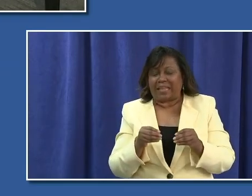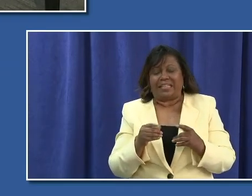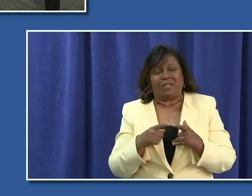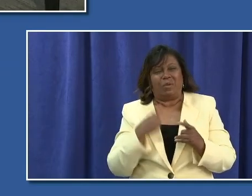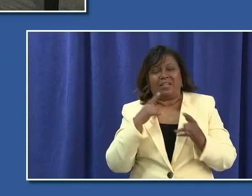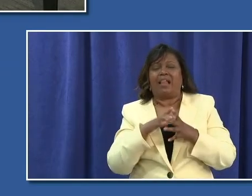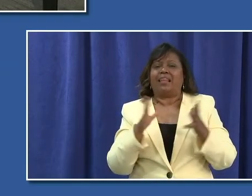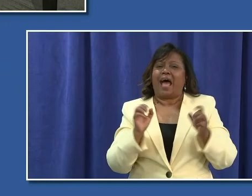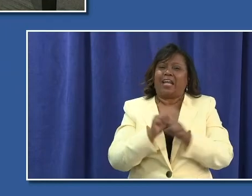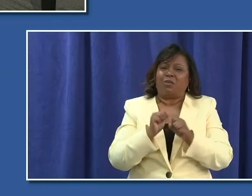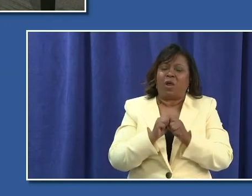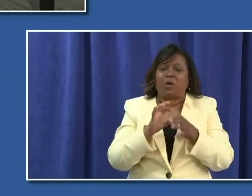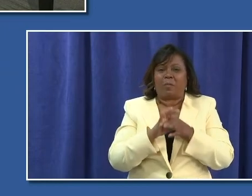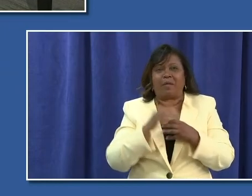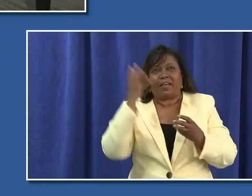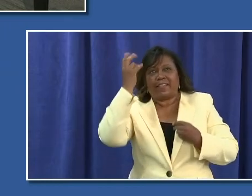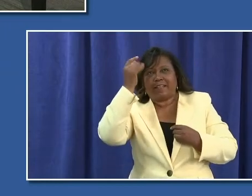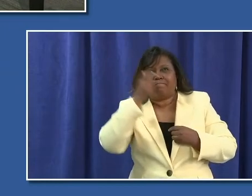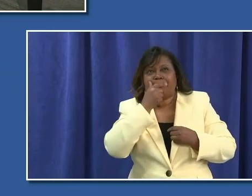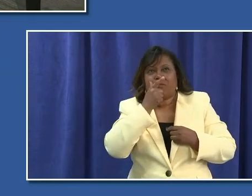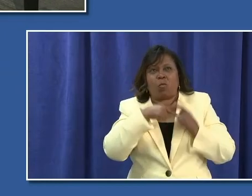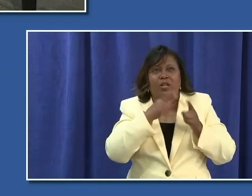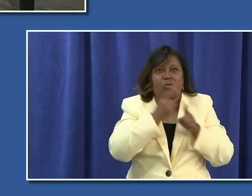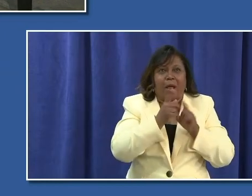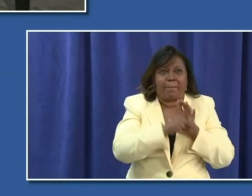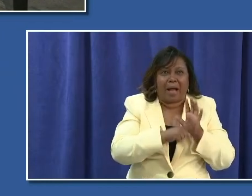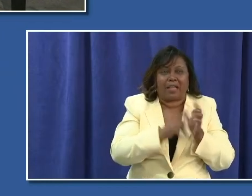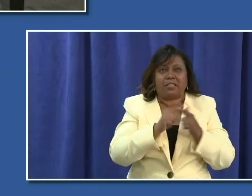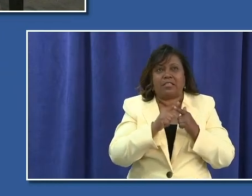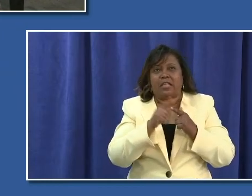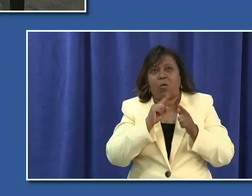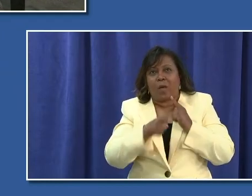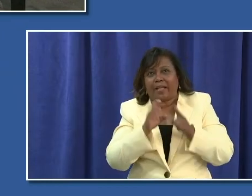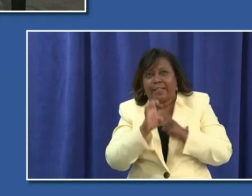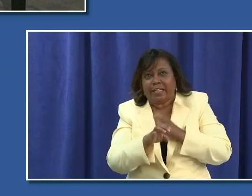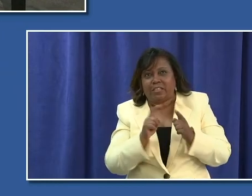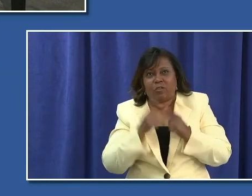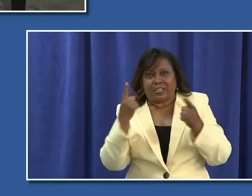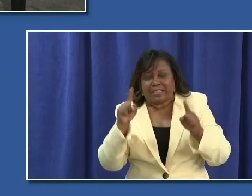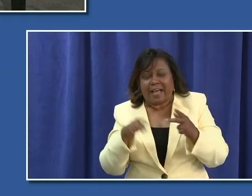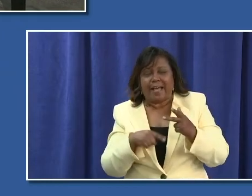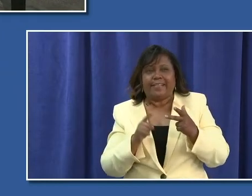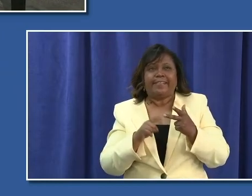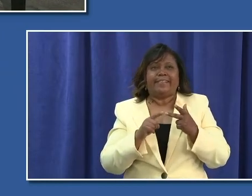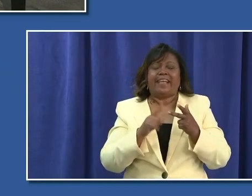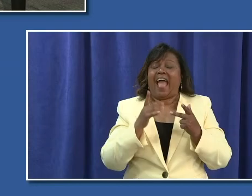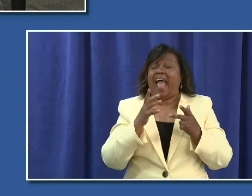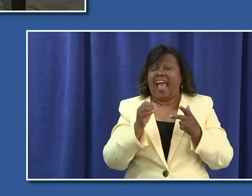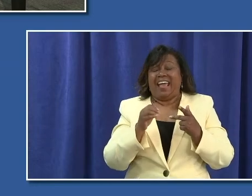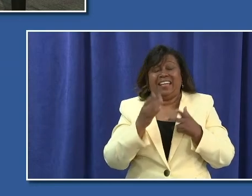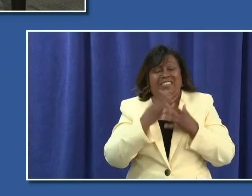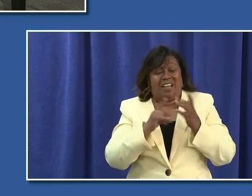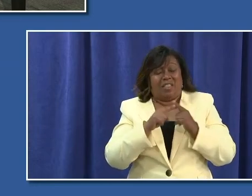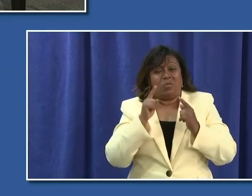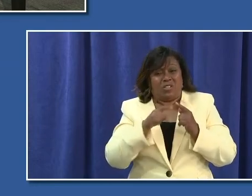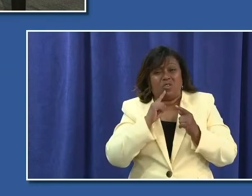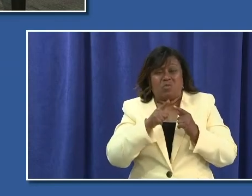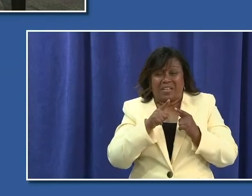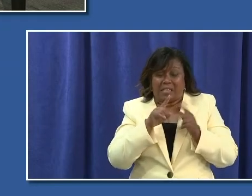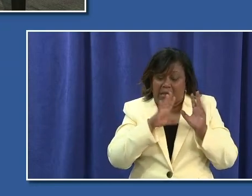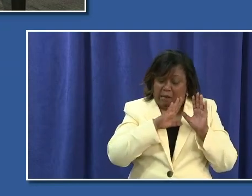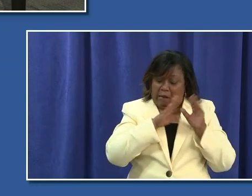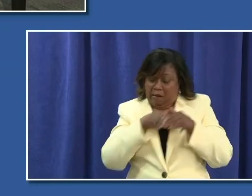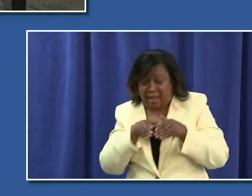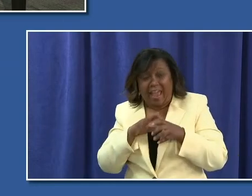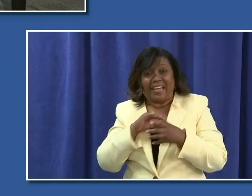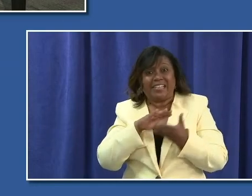we've done a lot of work in this regard, thinking about what are the right policies, what are the right conditions for success, and it's something that we should really lean into